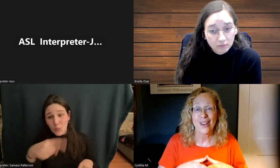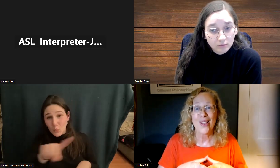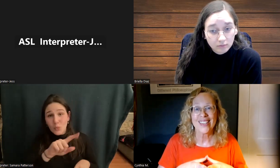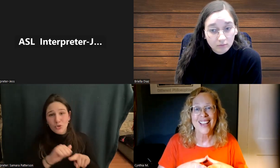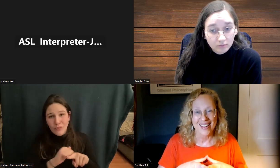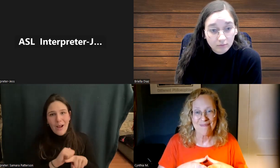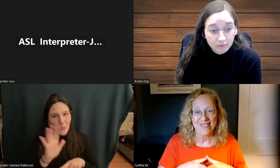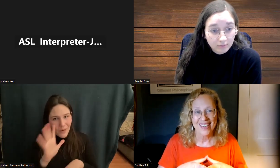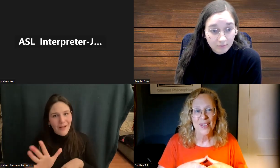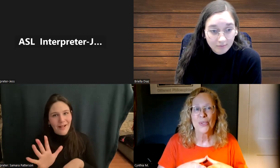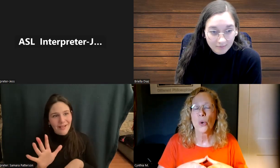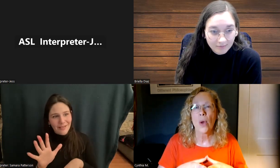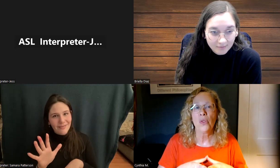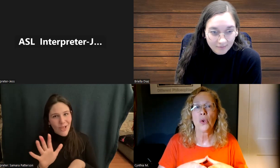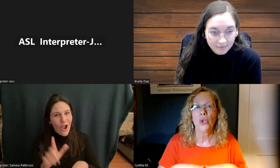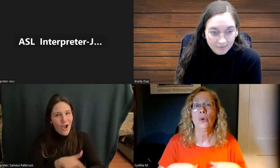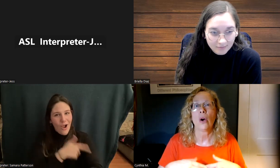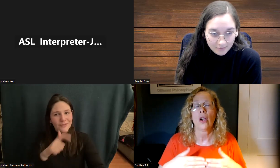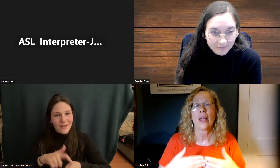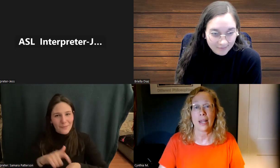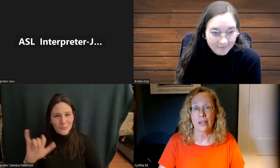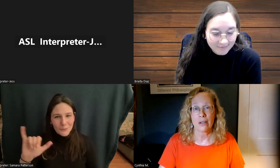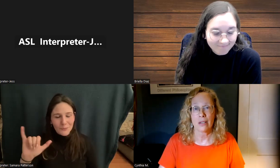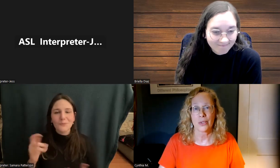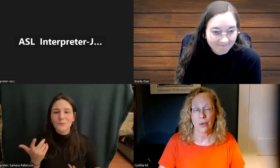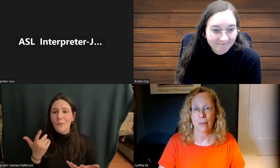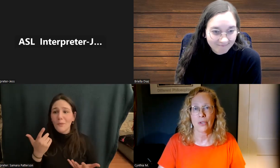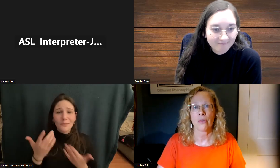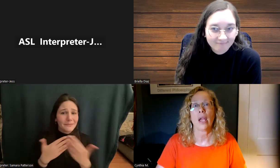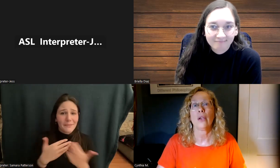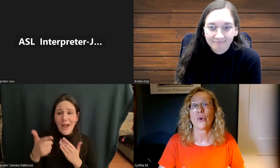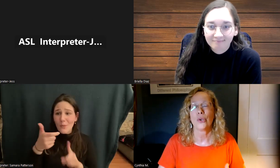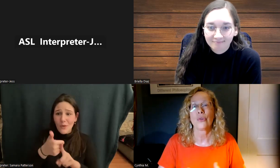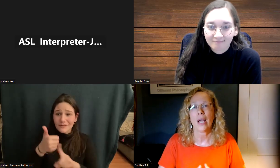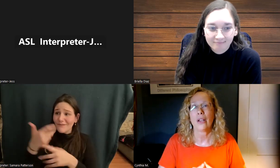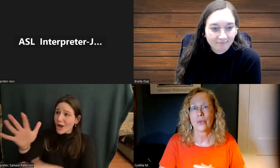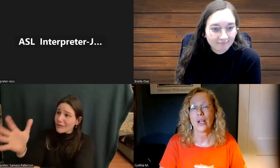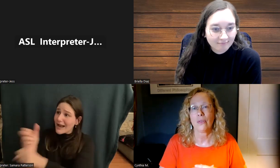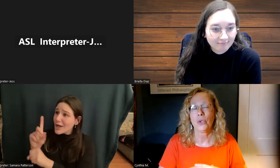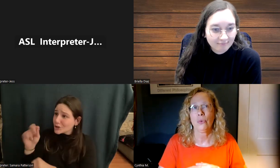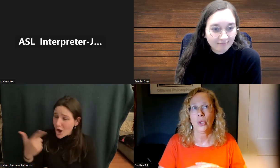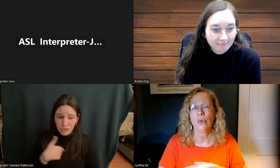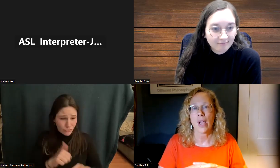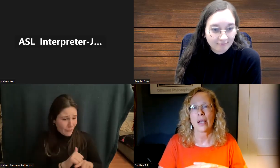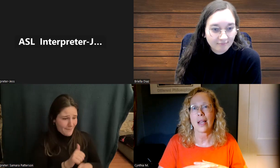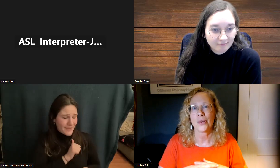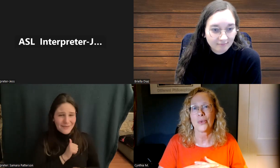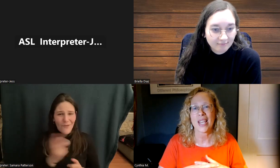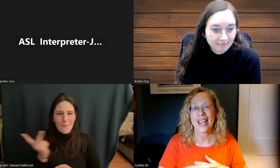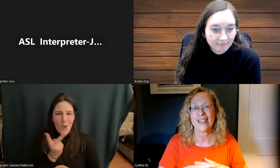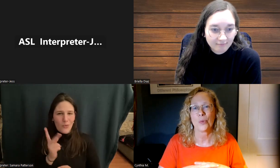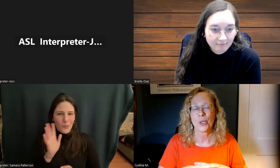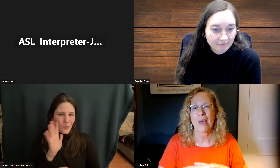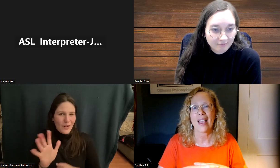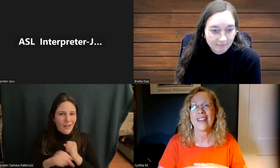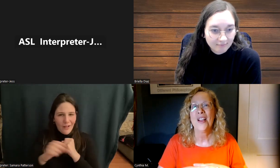to take a lot of time. So whether you are getting a dog that's already been trained or you're training yourself, you've got to